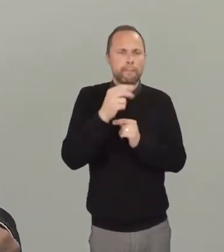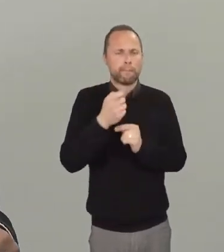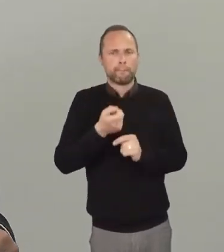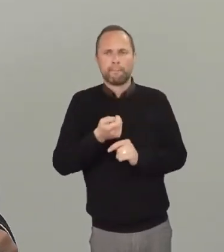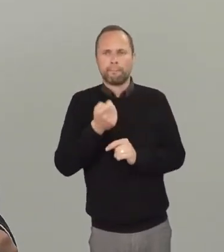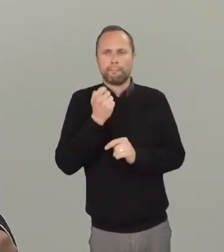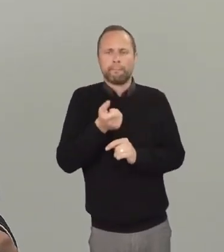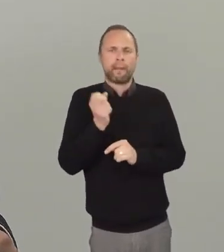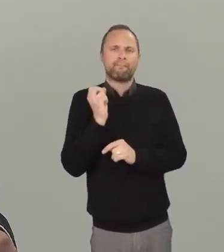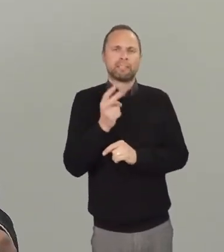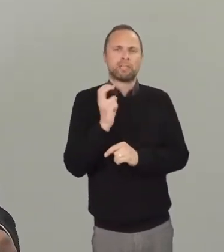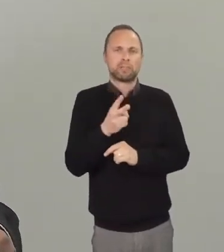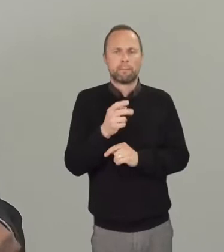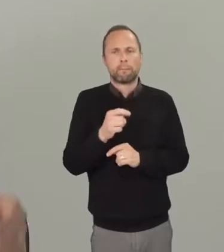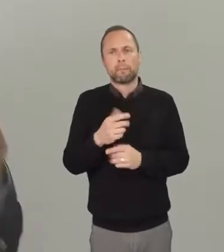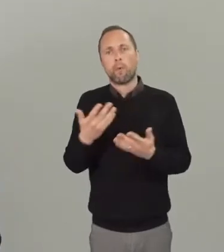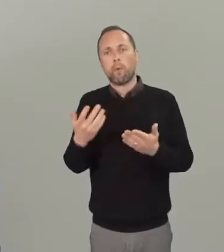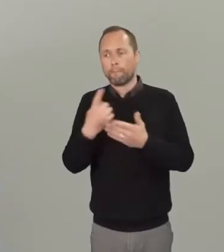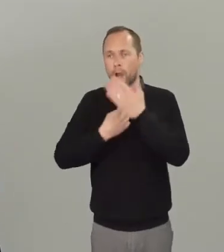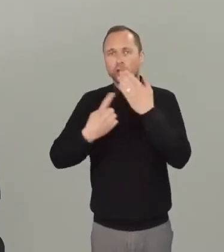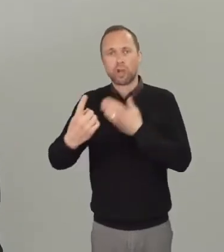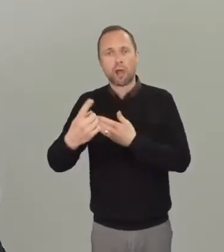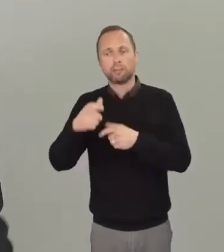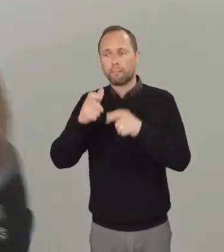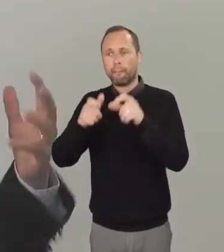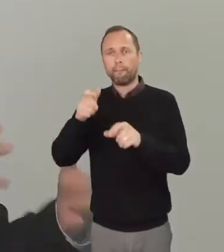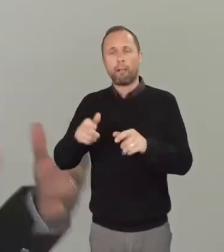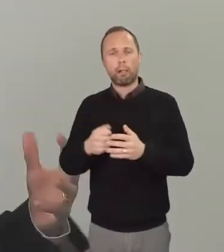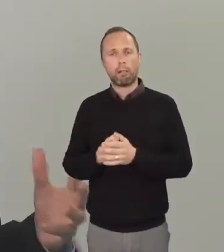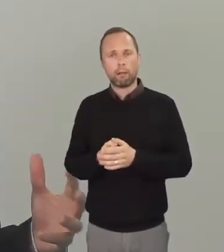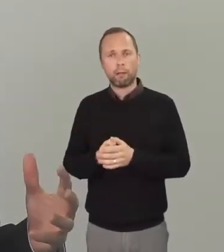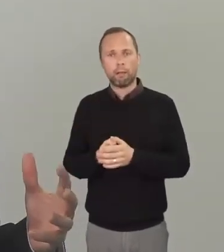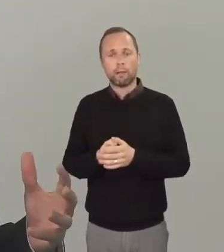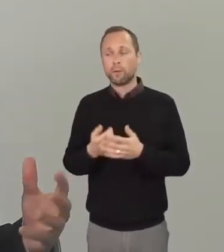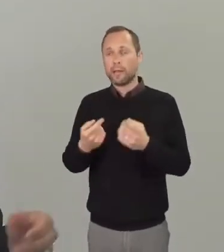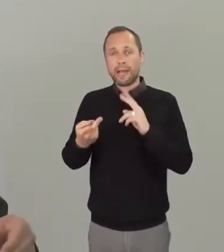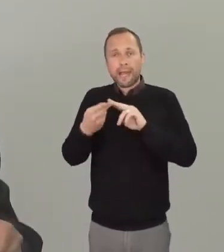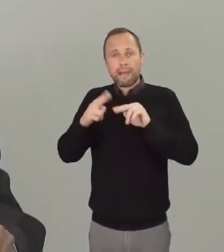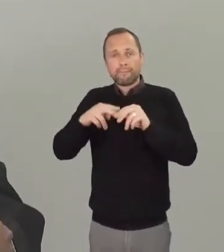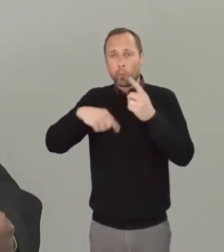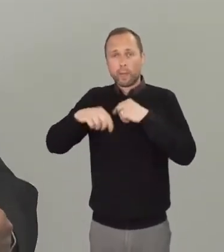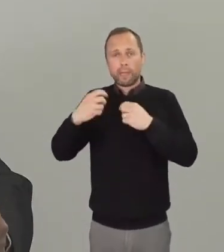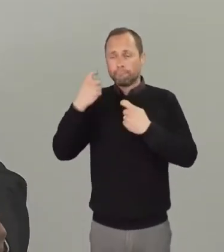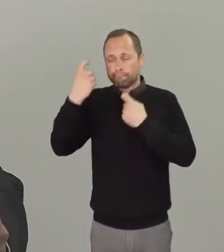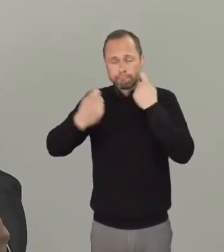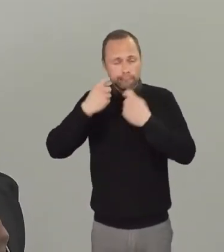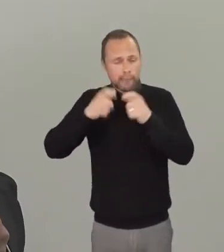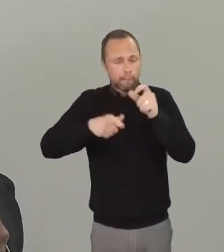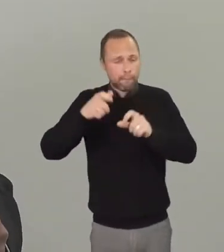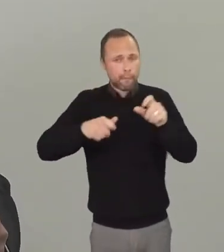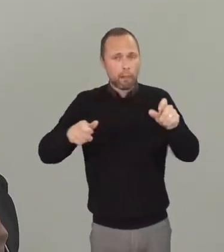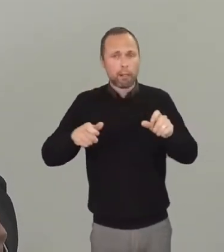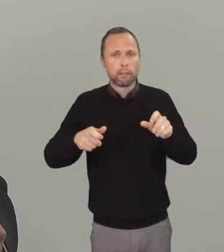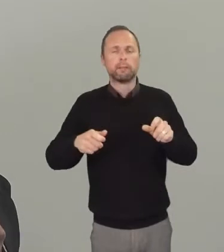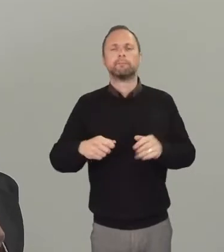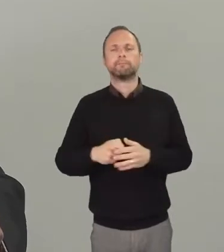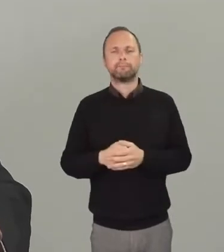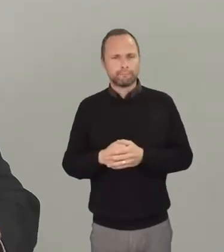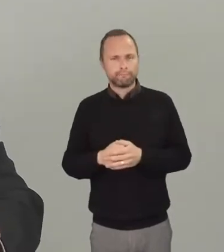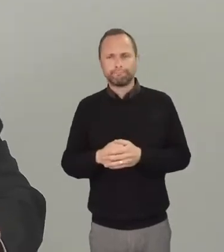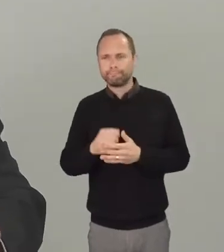world. Then, if we are truly seeking these people, then we can't